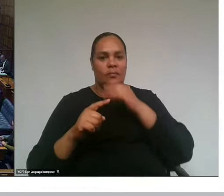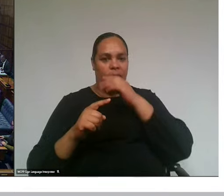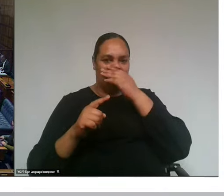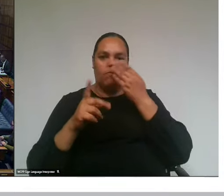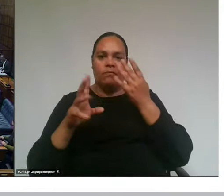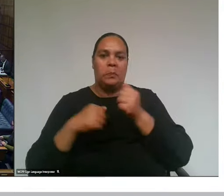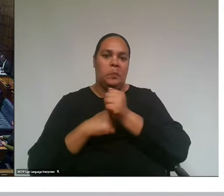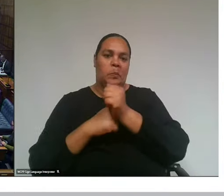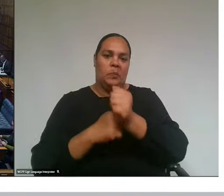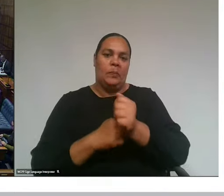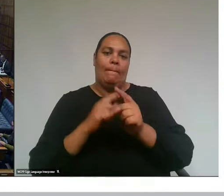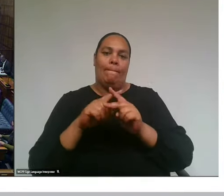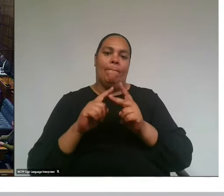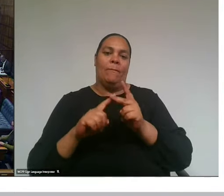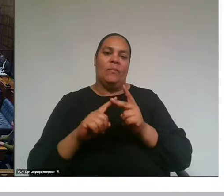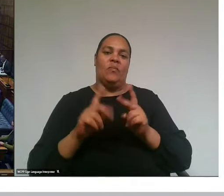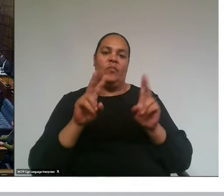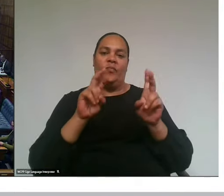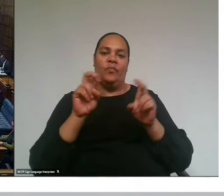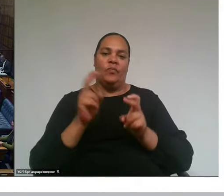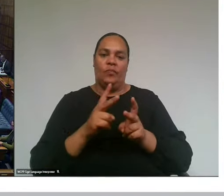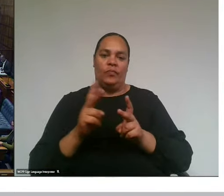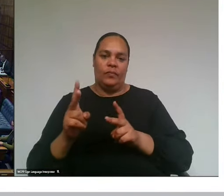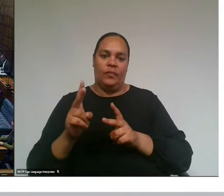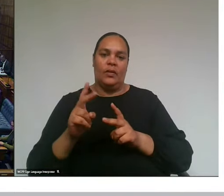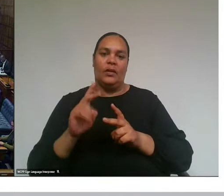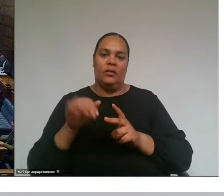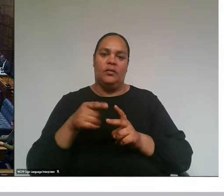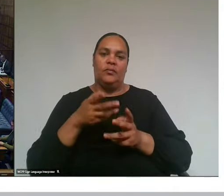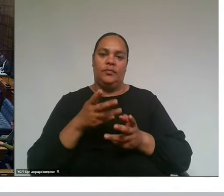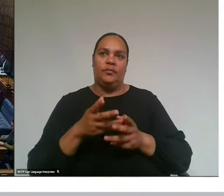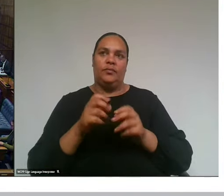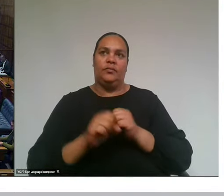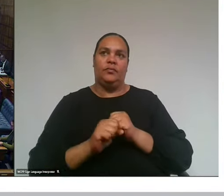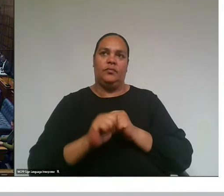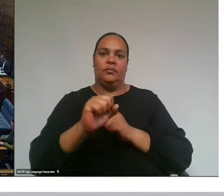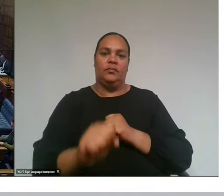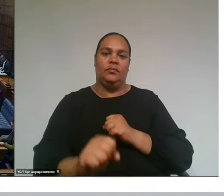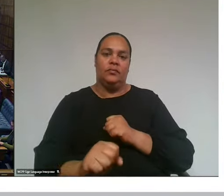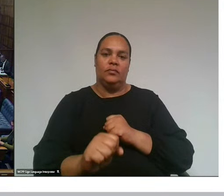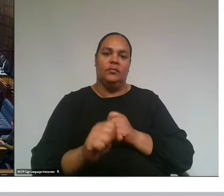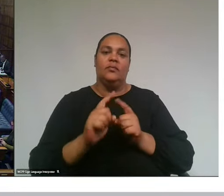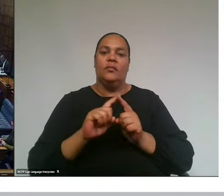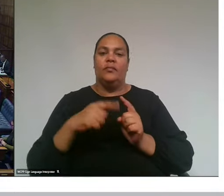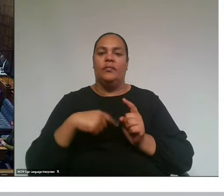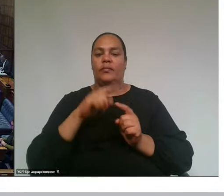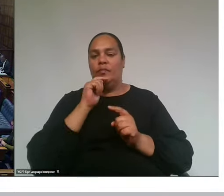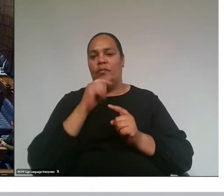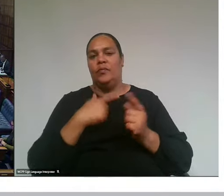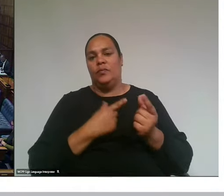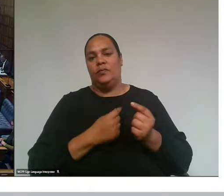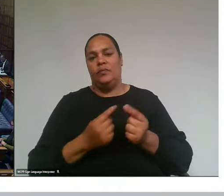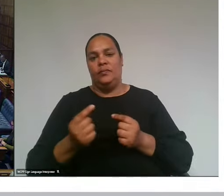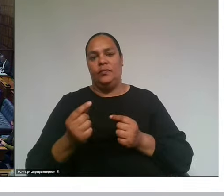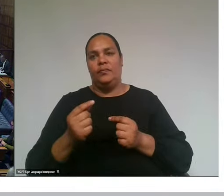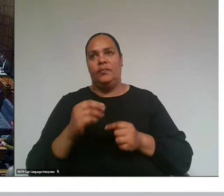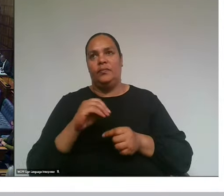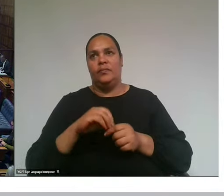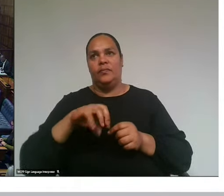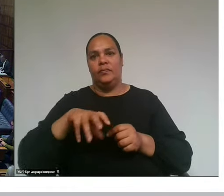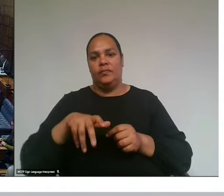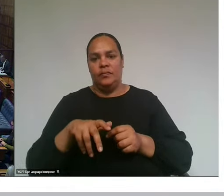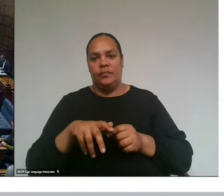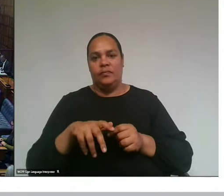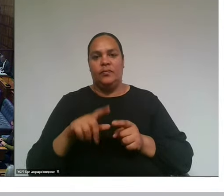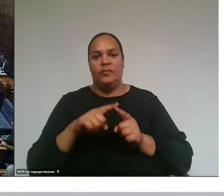strategy my last issue again is the extent to which do we have any data in the province